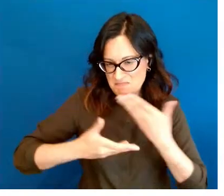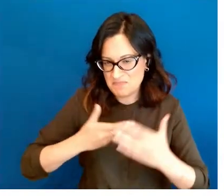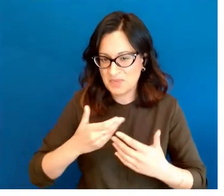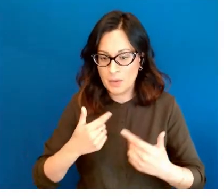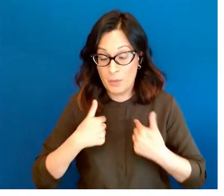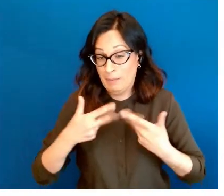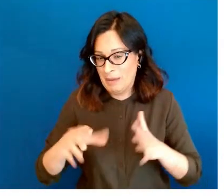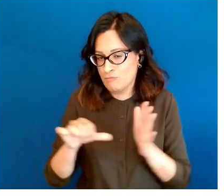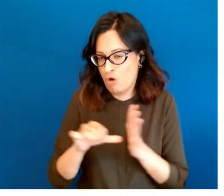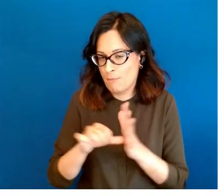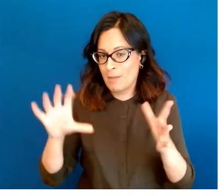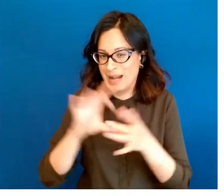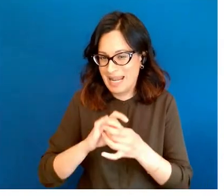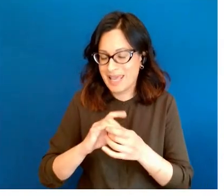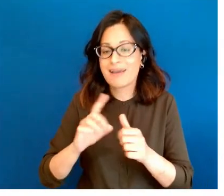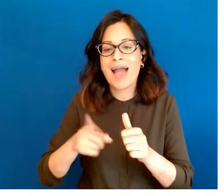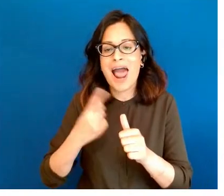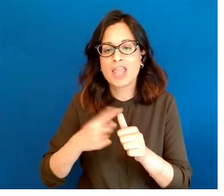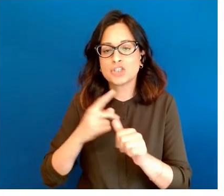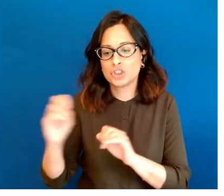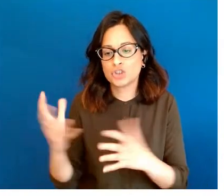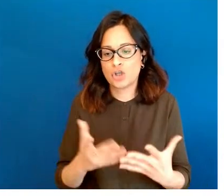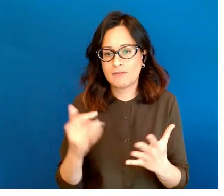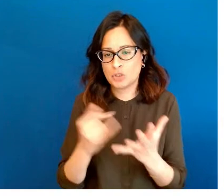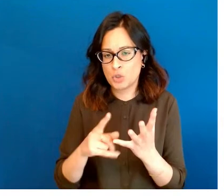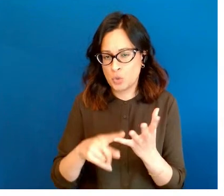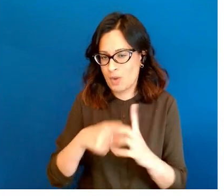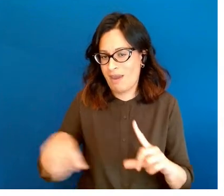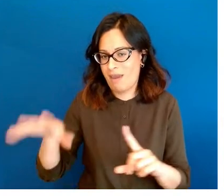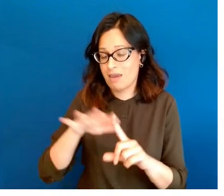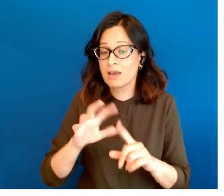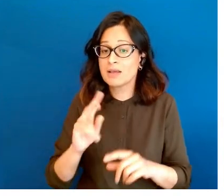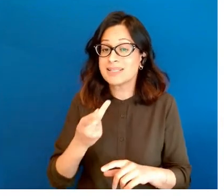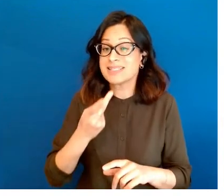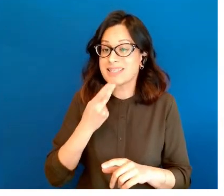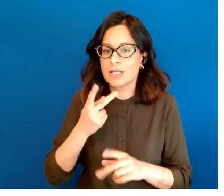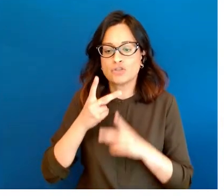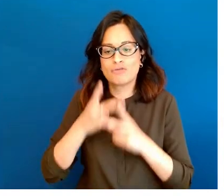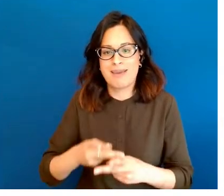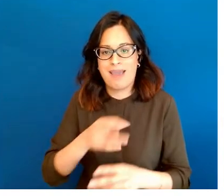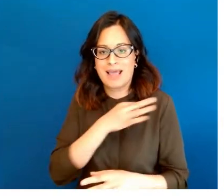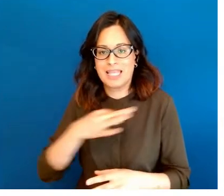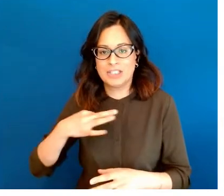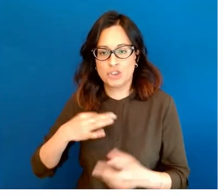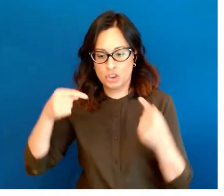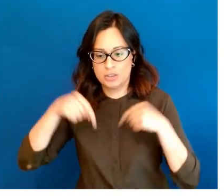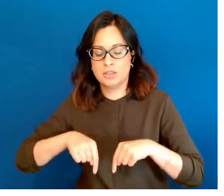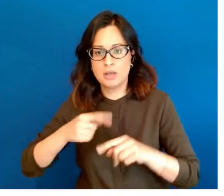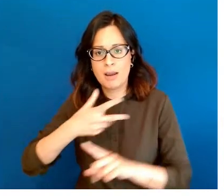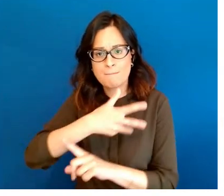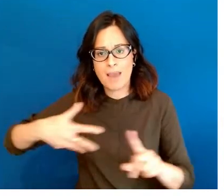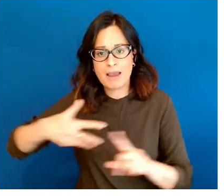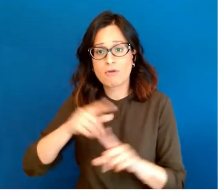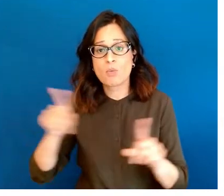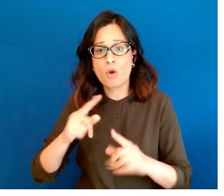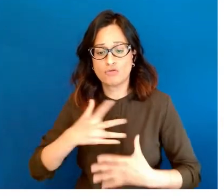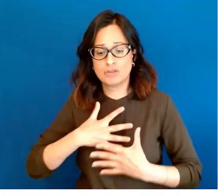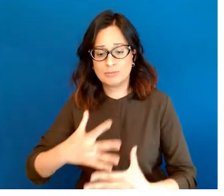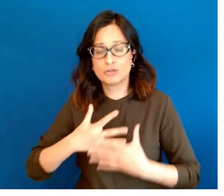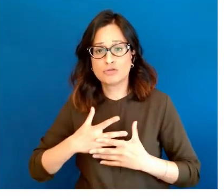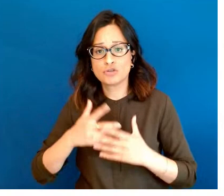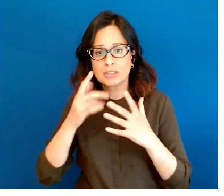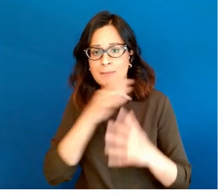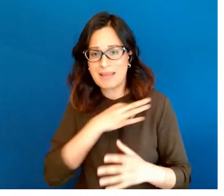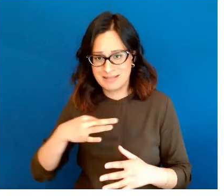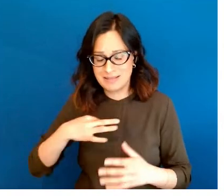allergy services in the UK. So as I say, I'm a secondary care clinician. My background is in respiratory medicine. I developed an